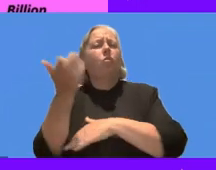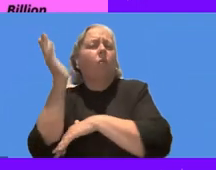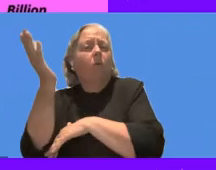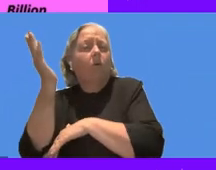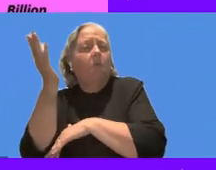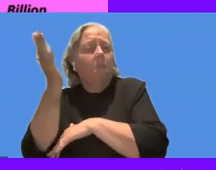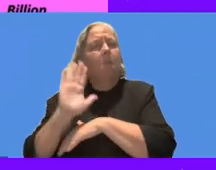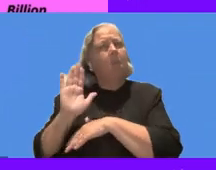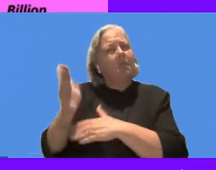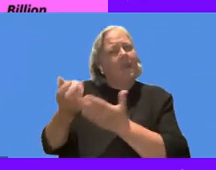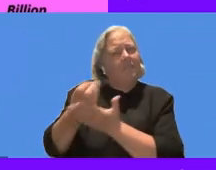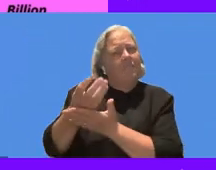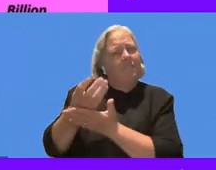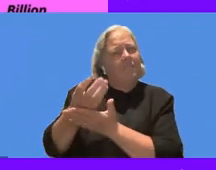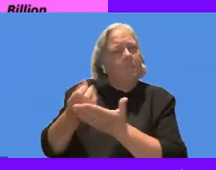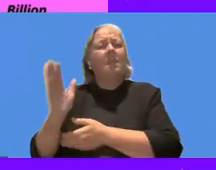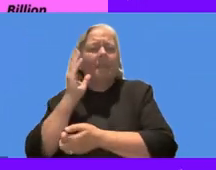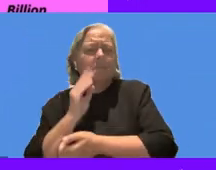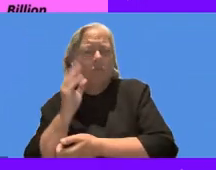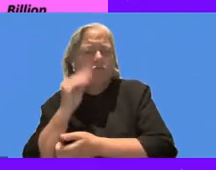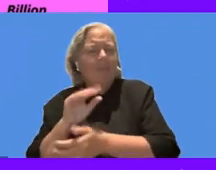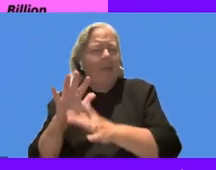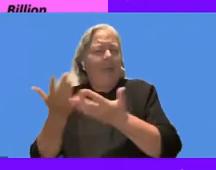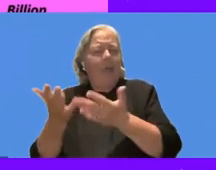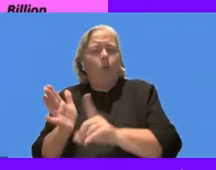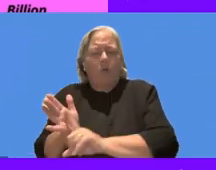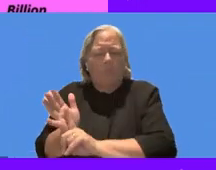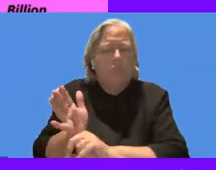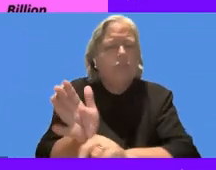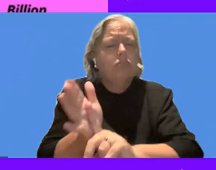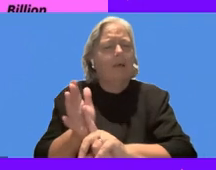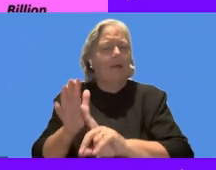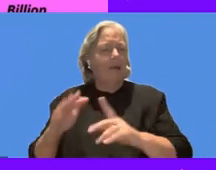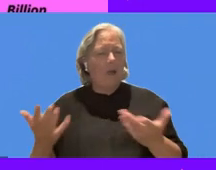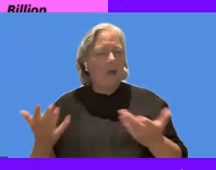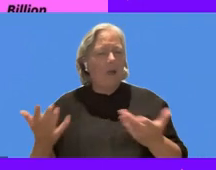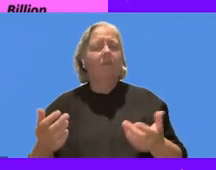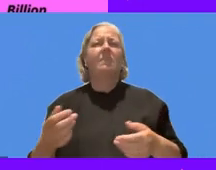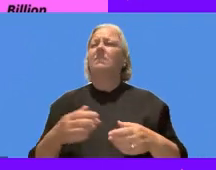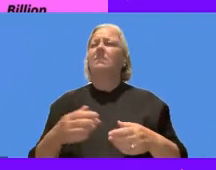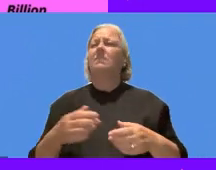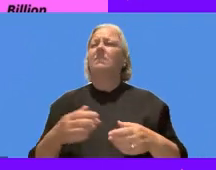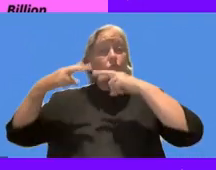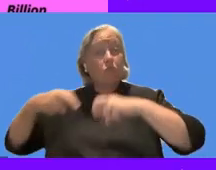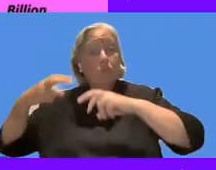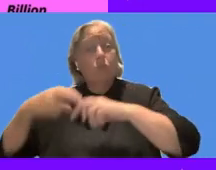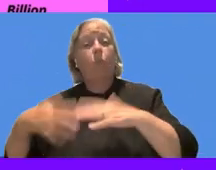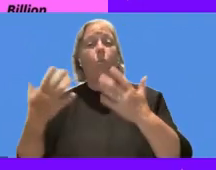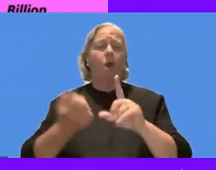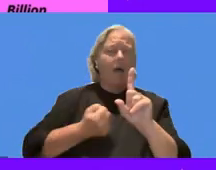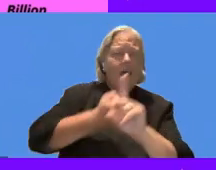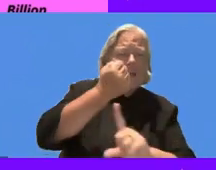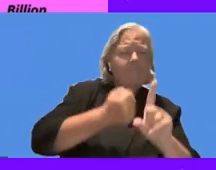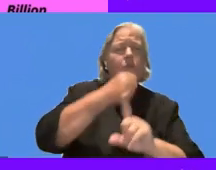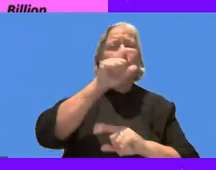their experiences of driving some of this work on the ground, whether that's as researchers, as advocates, as implementers.